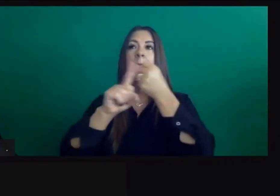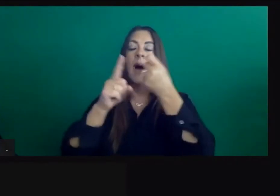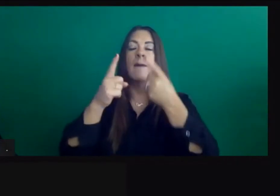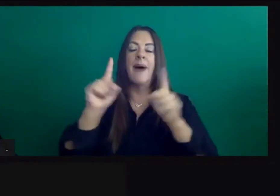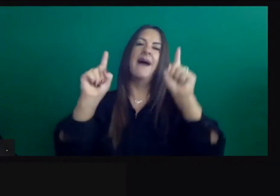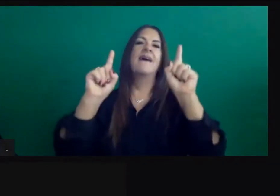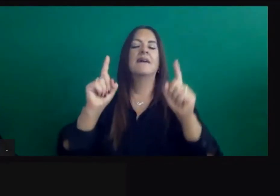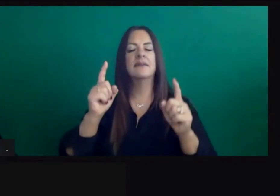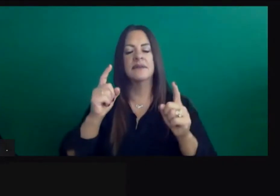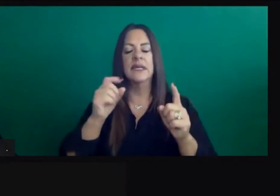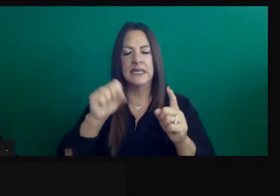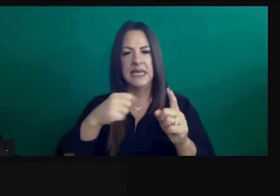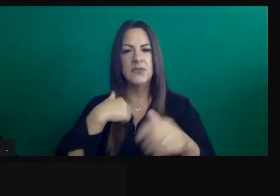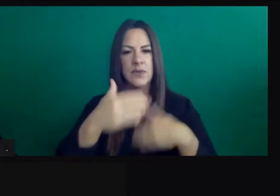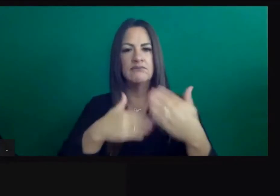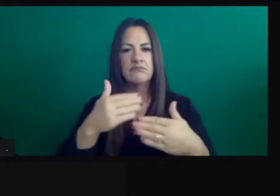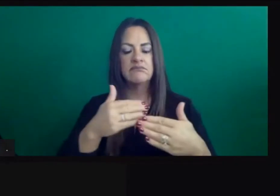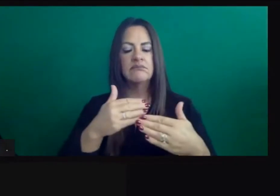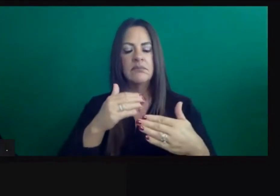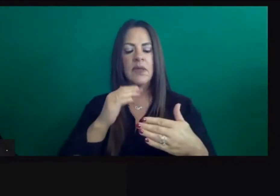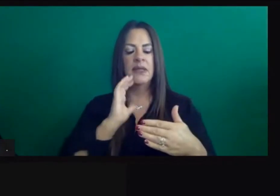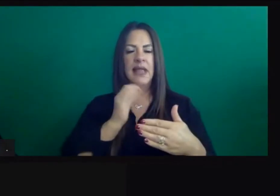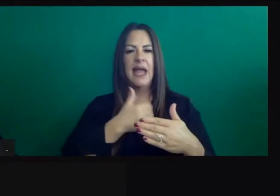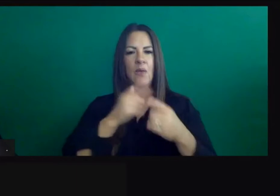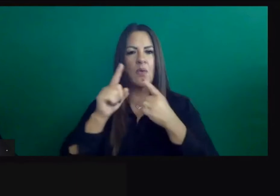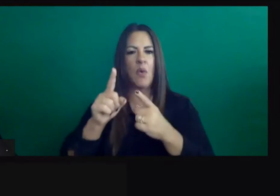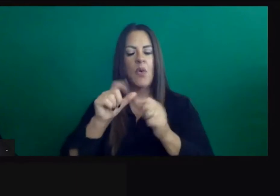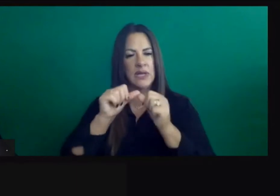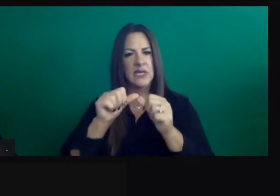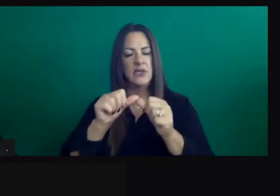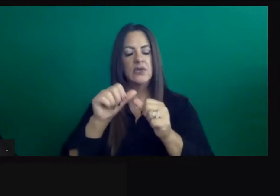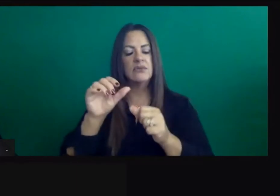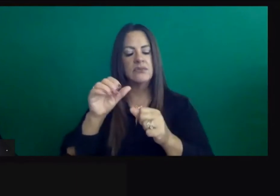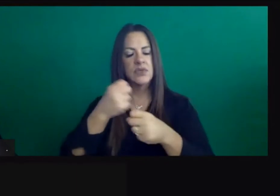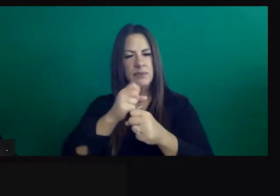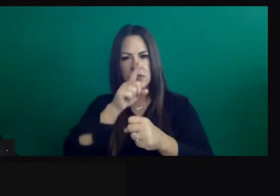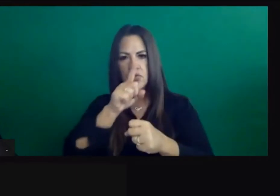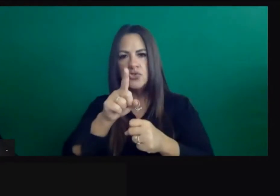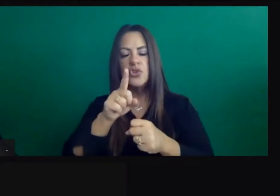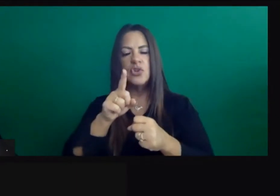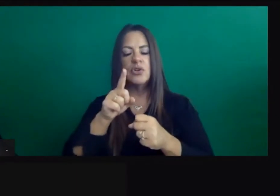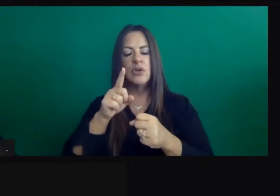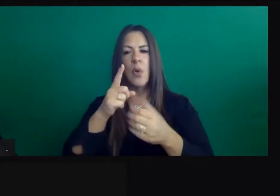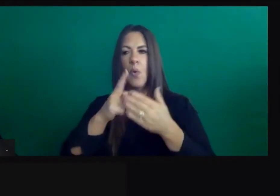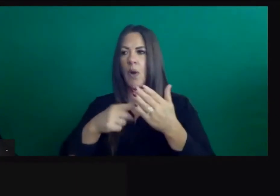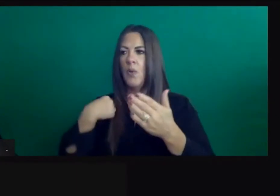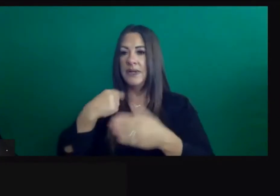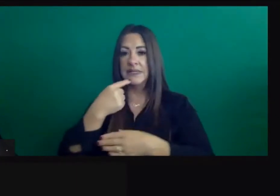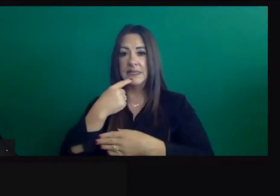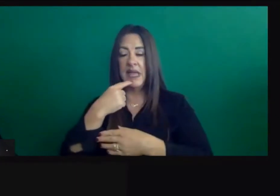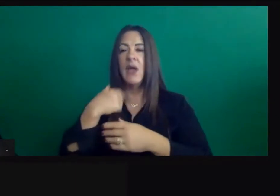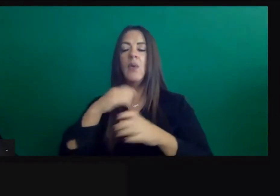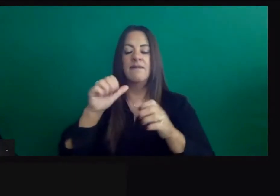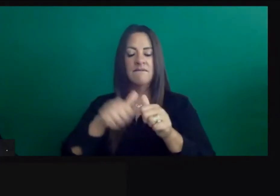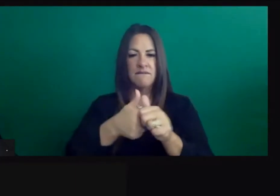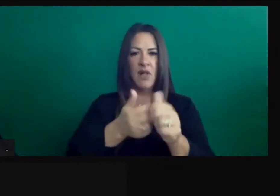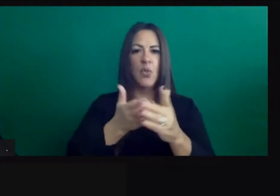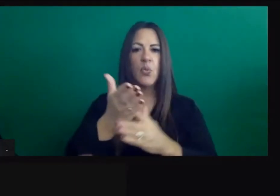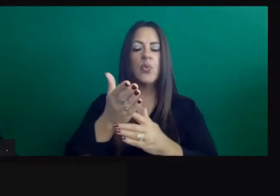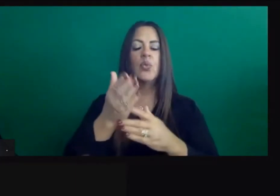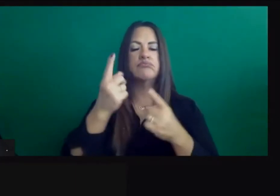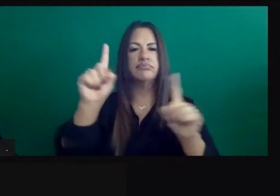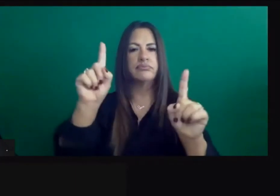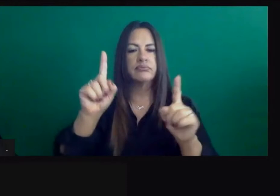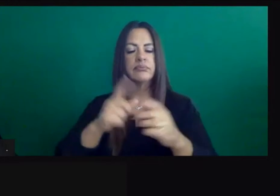we have at this point reached the goal and continue to work to amp up our operations. In terms of